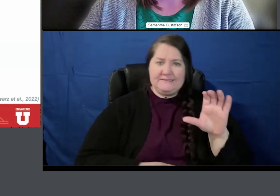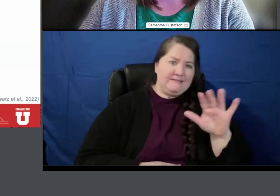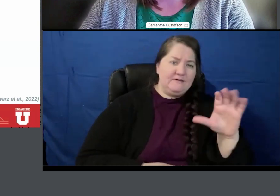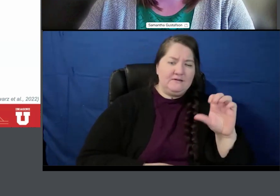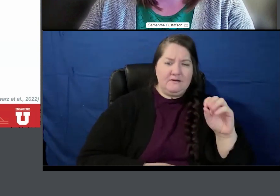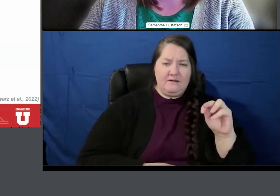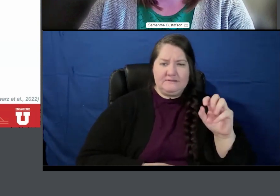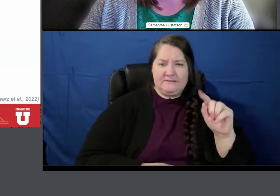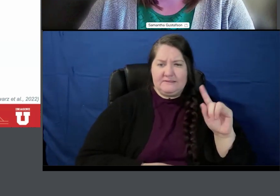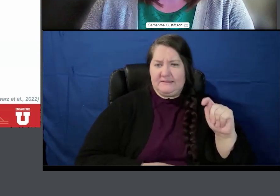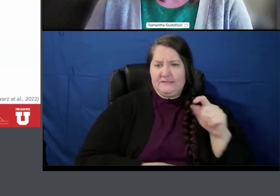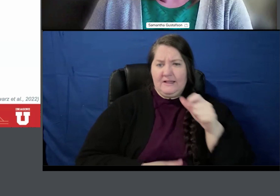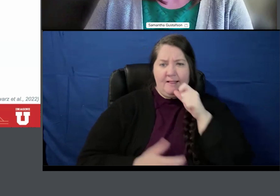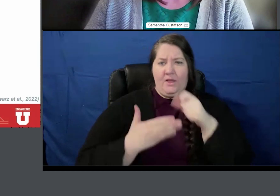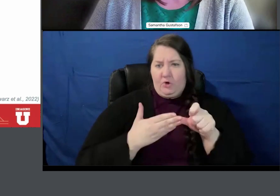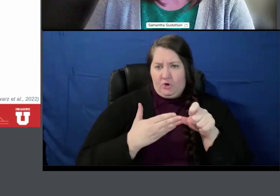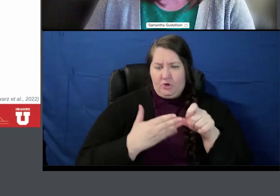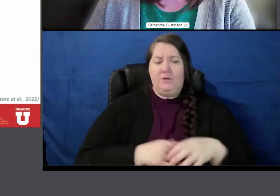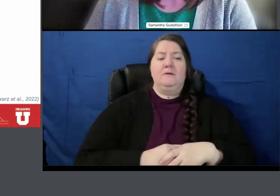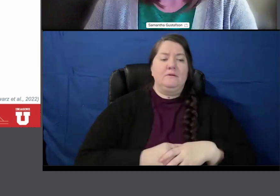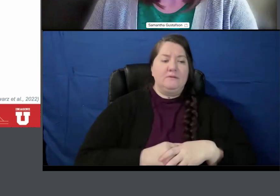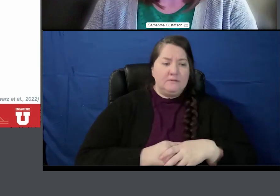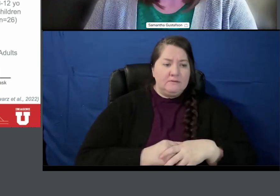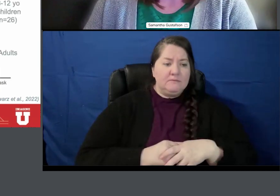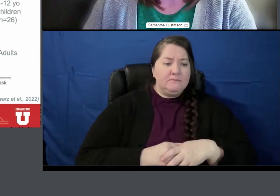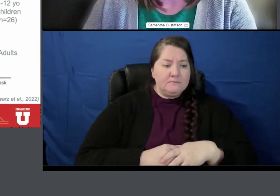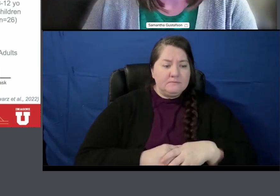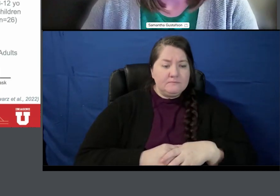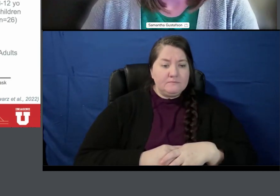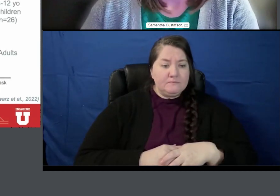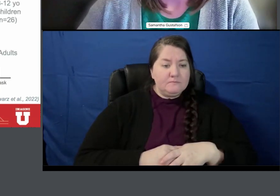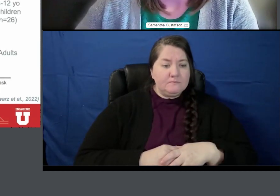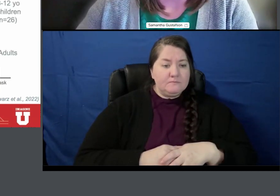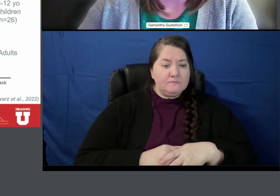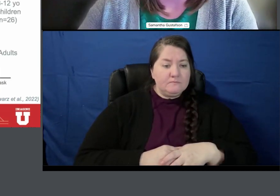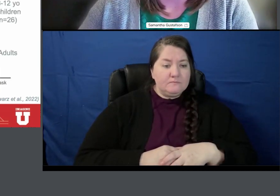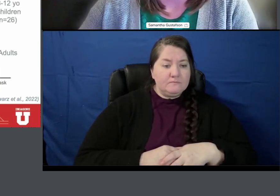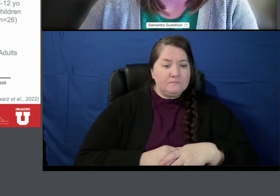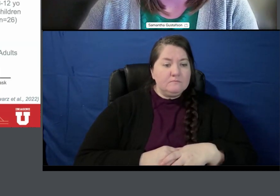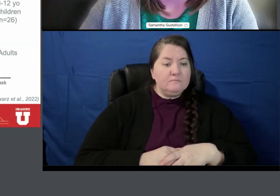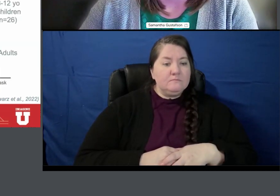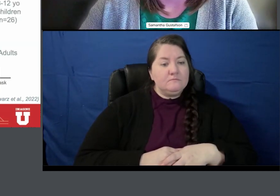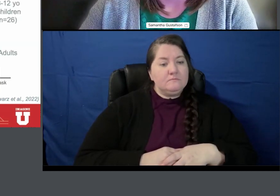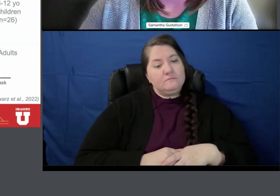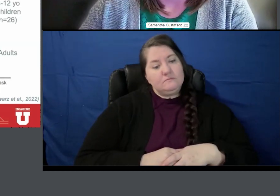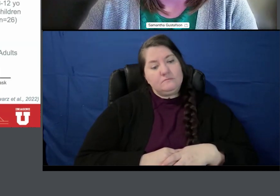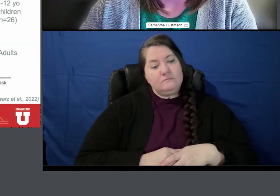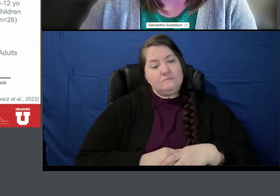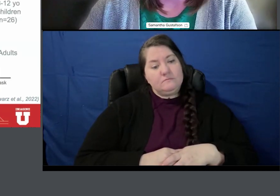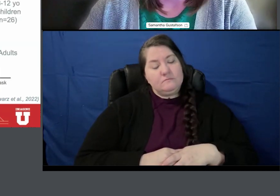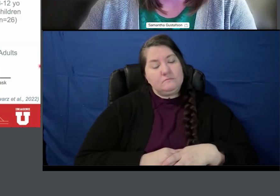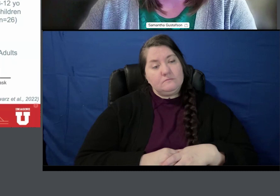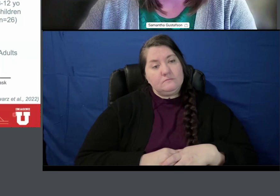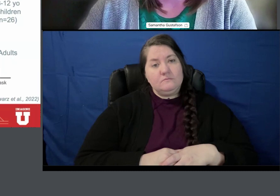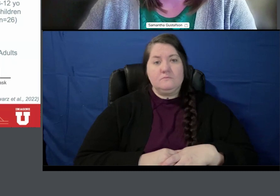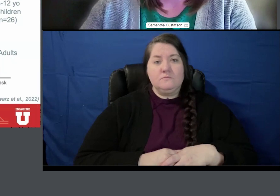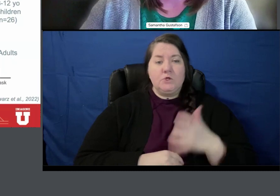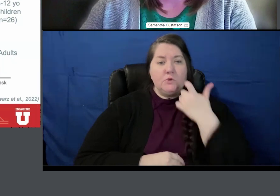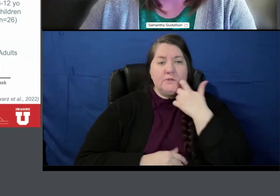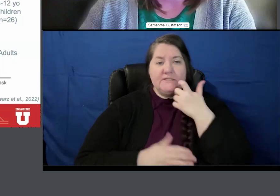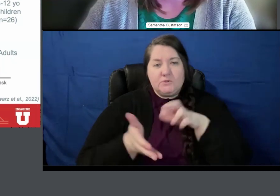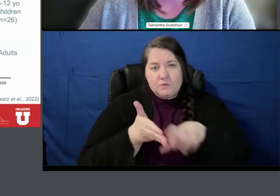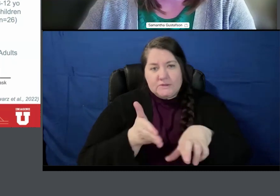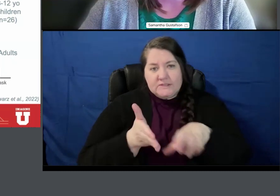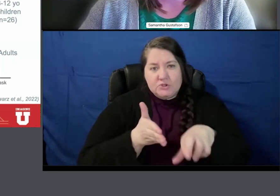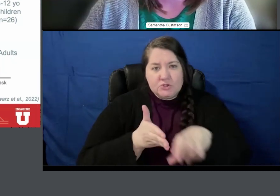of face masks here. So um, the recent research just came out